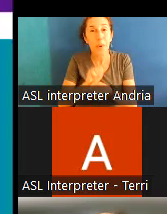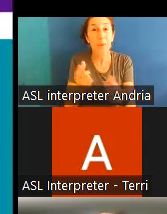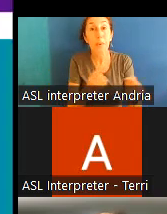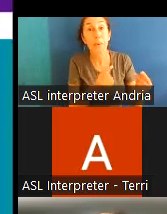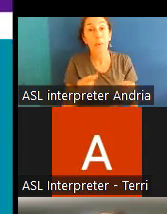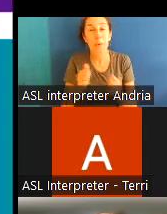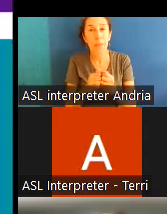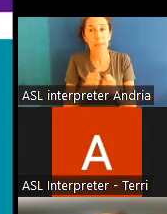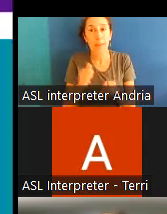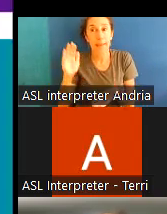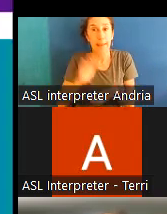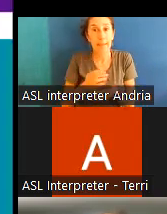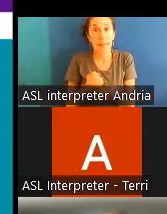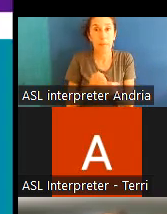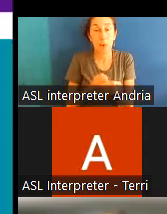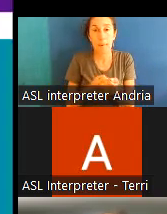Next slide, please.